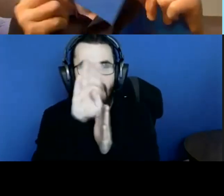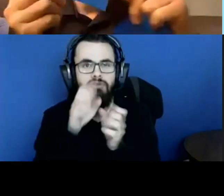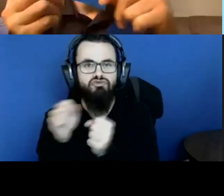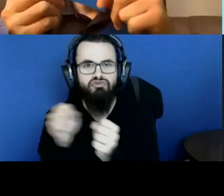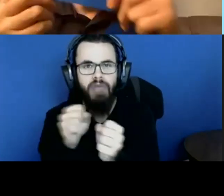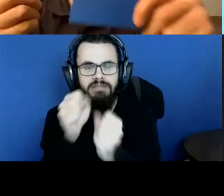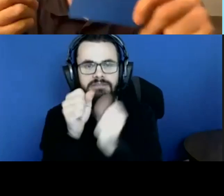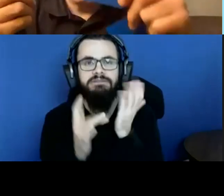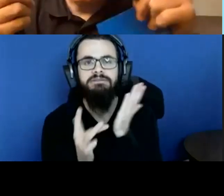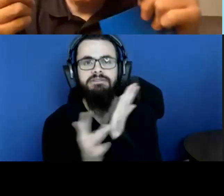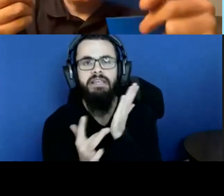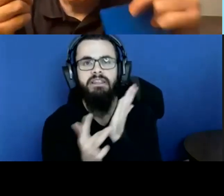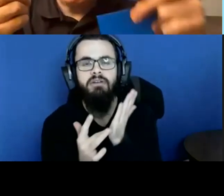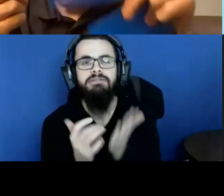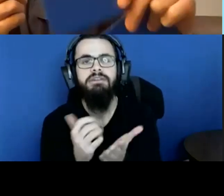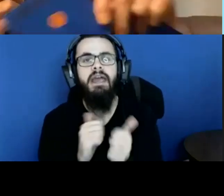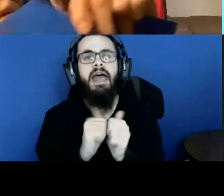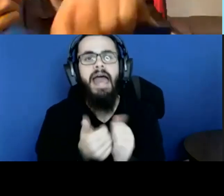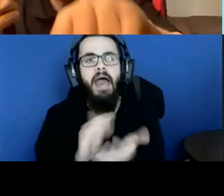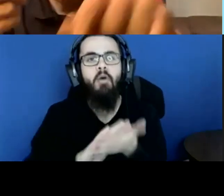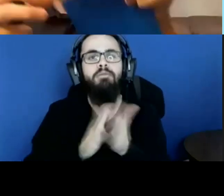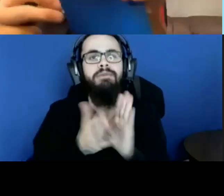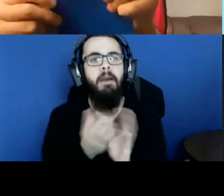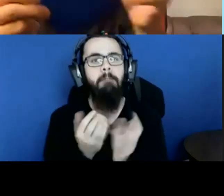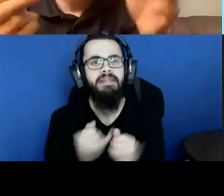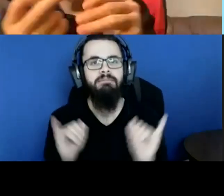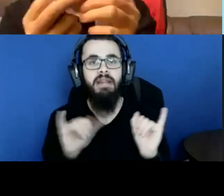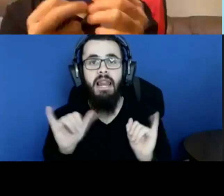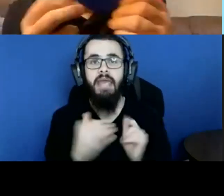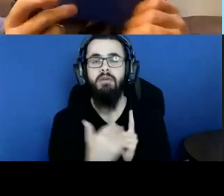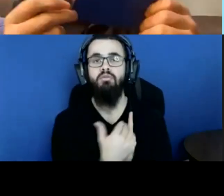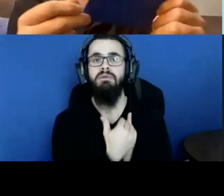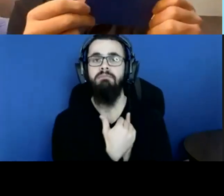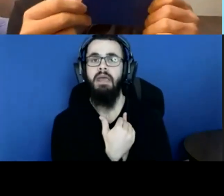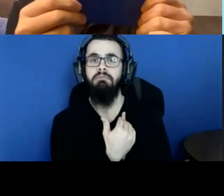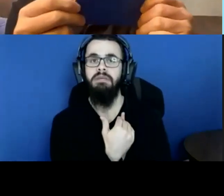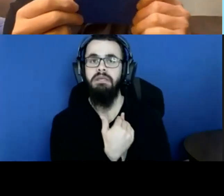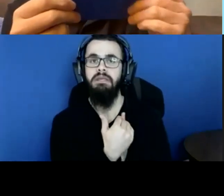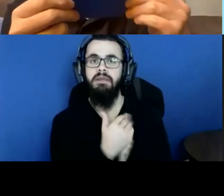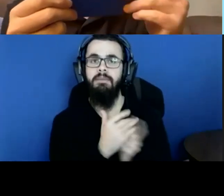like remind me to take my meds. I